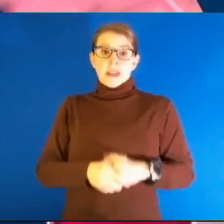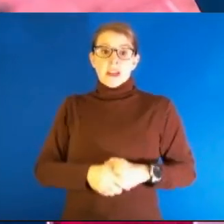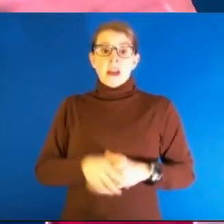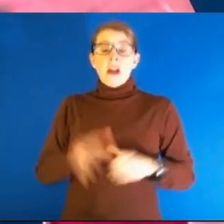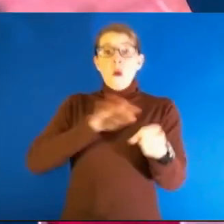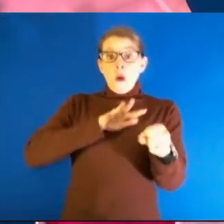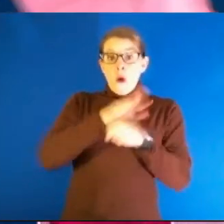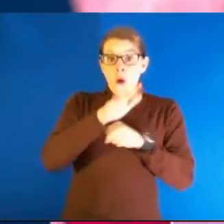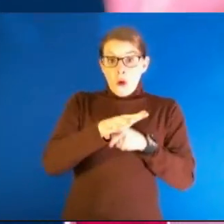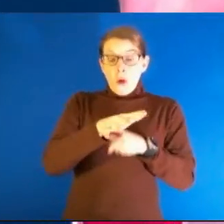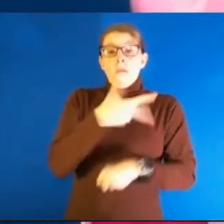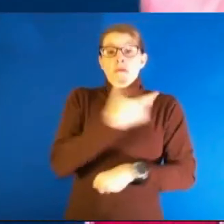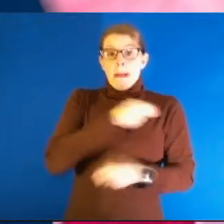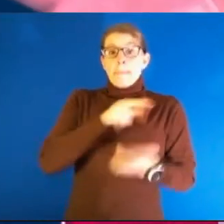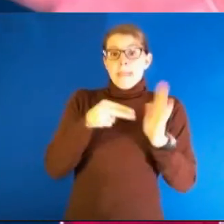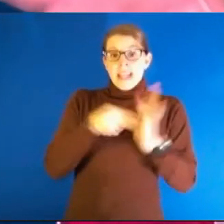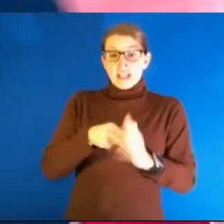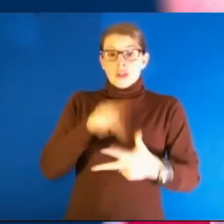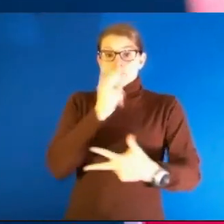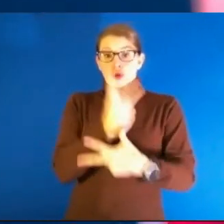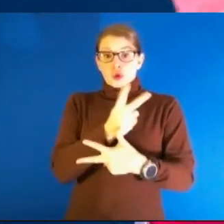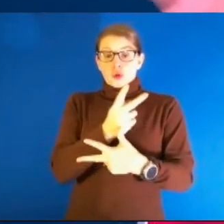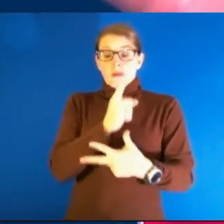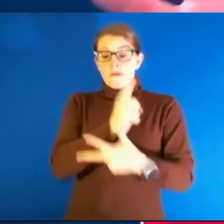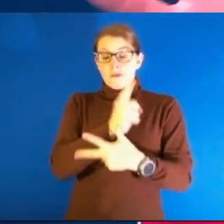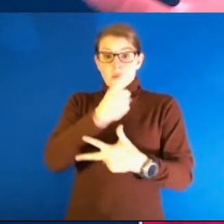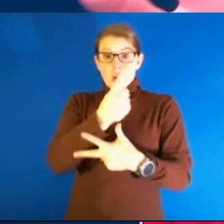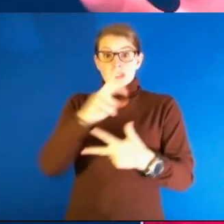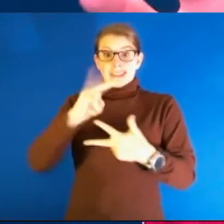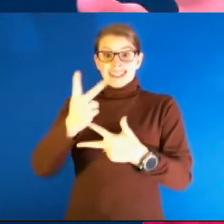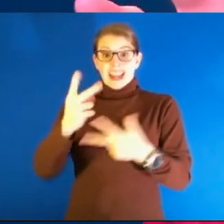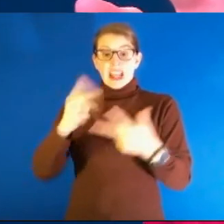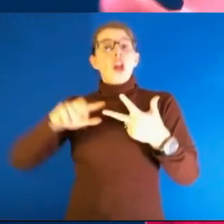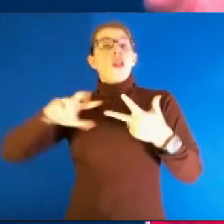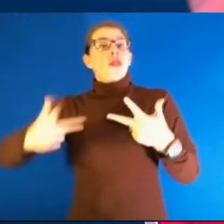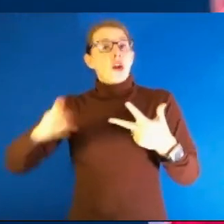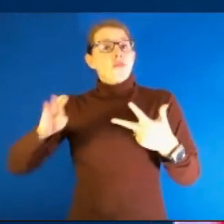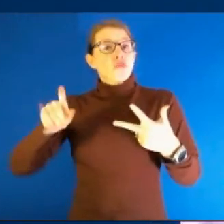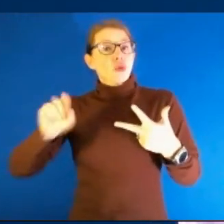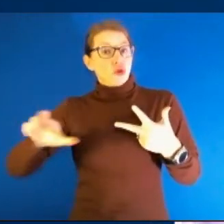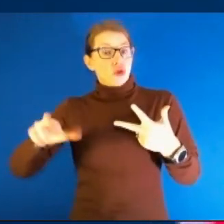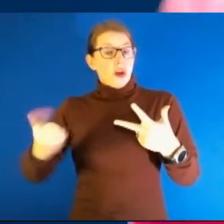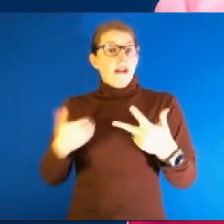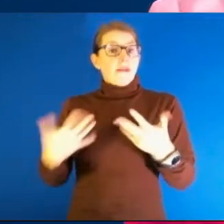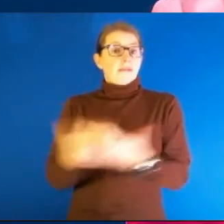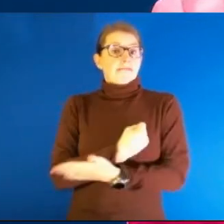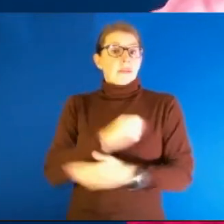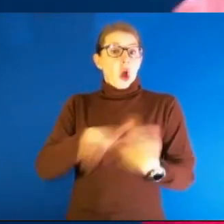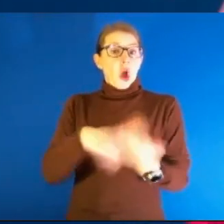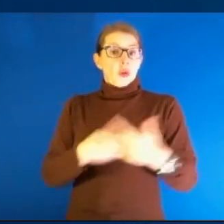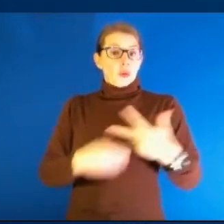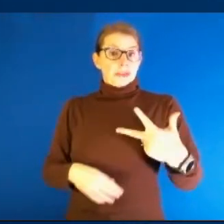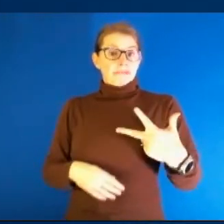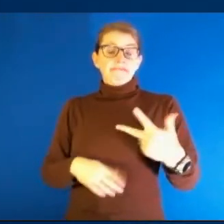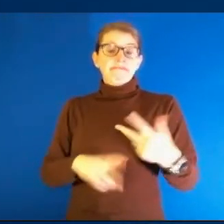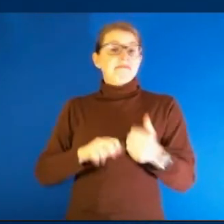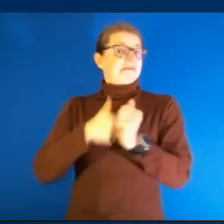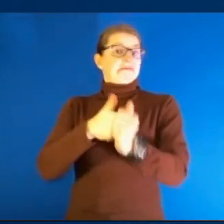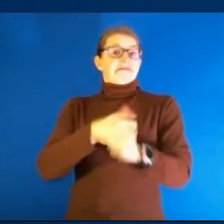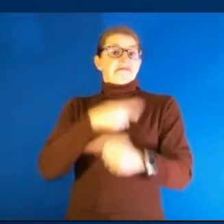vaccinated, that is, I've gotten my primary series and I had my booster shots, and so I'm really up to date. Are